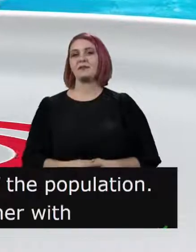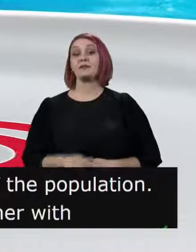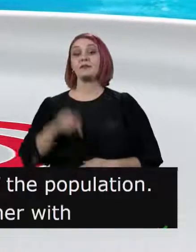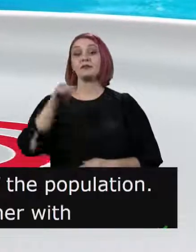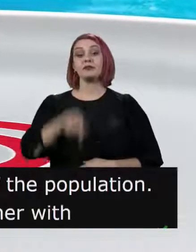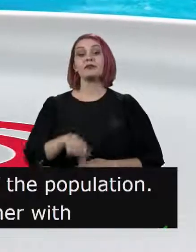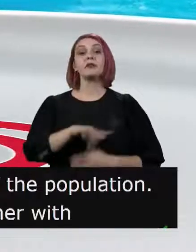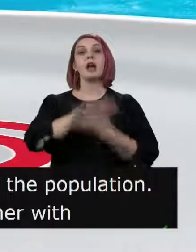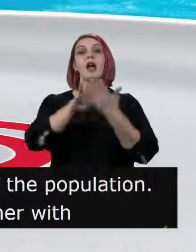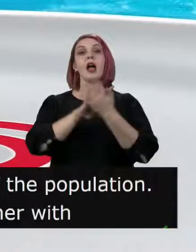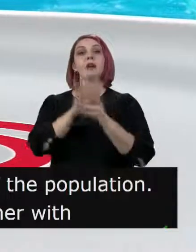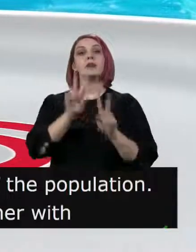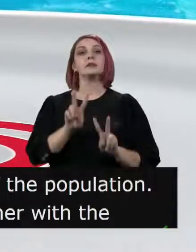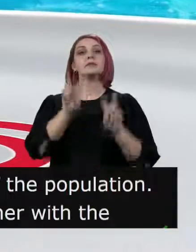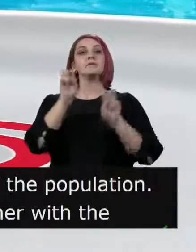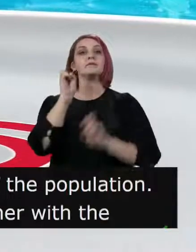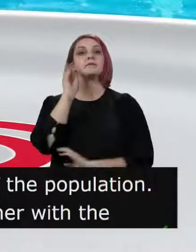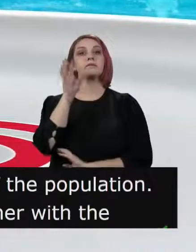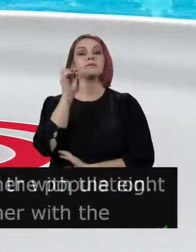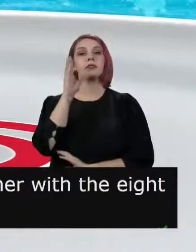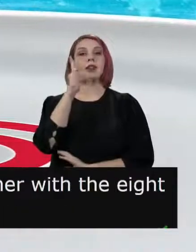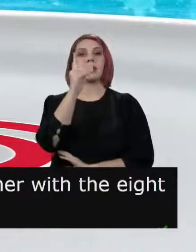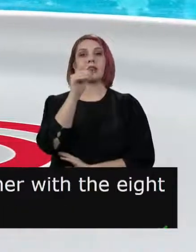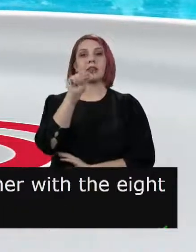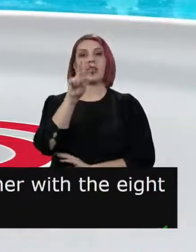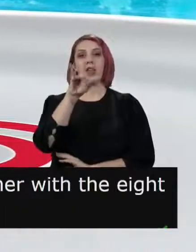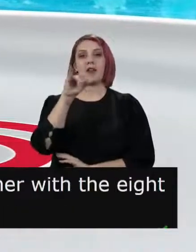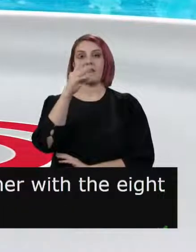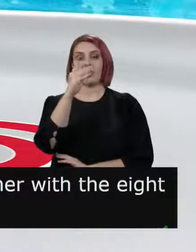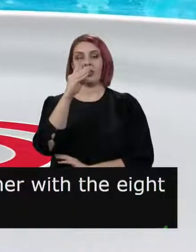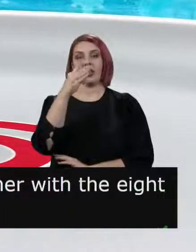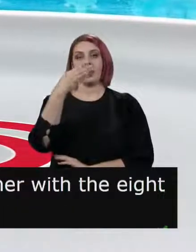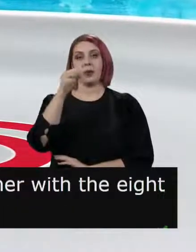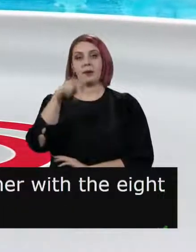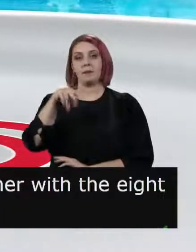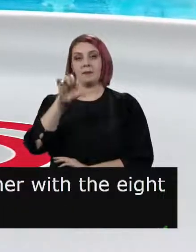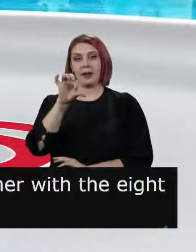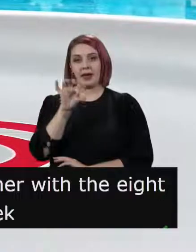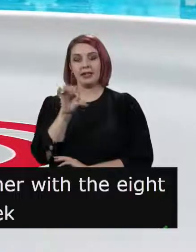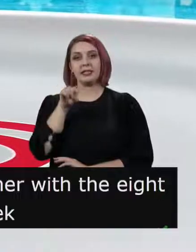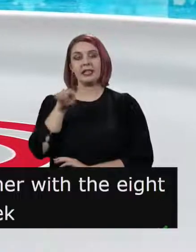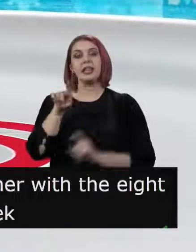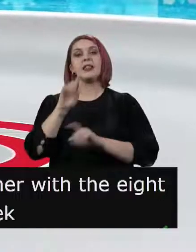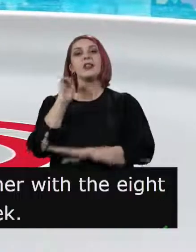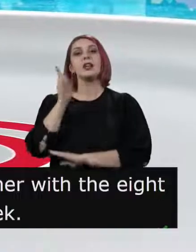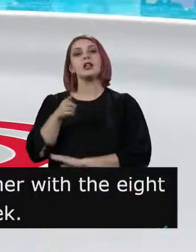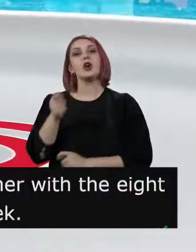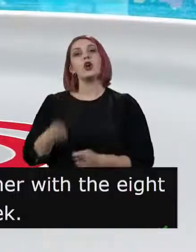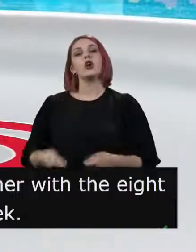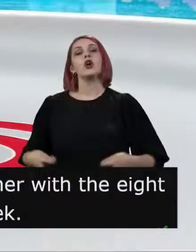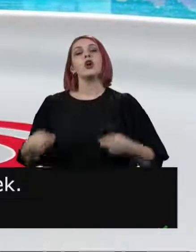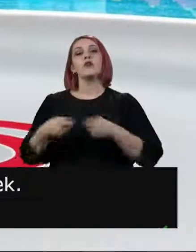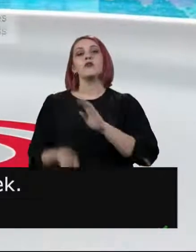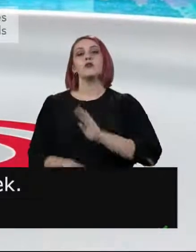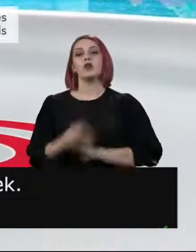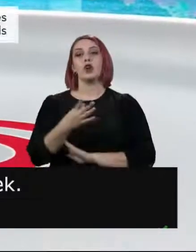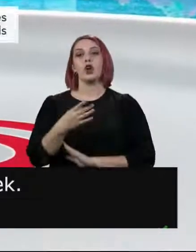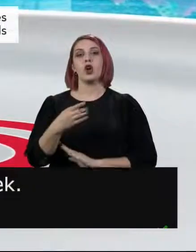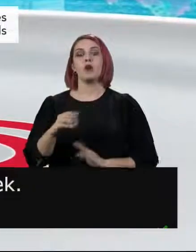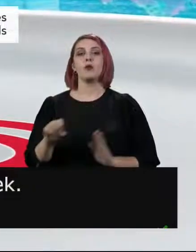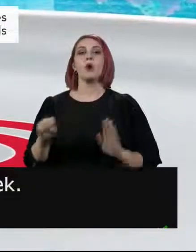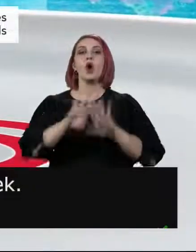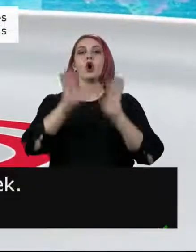have uploaded through this week. Today, our keynote speaker will be